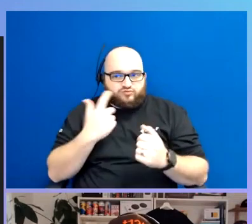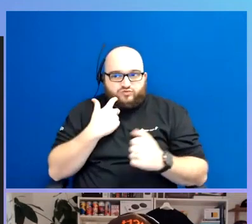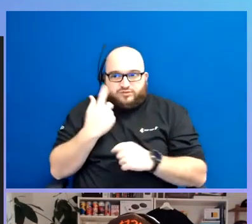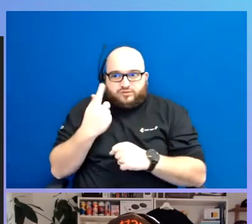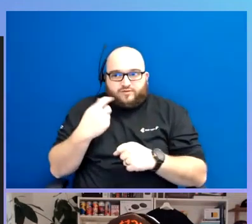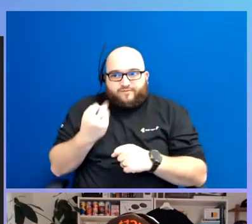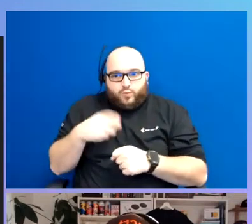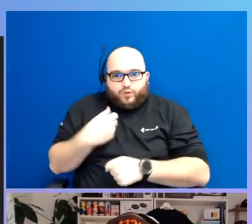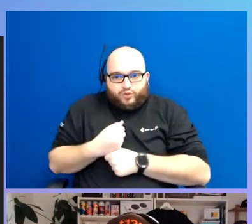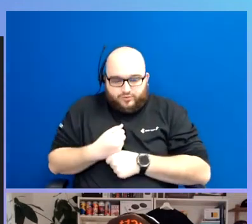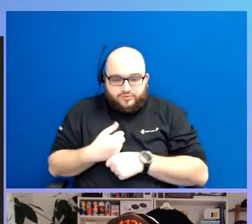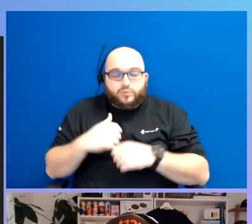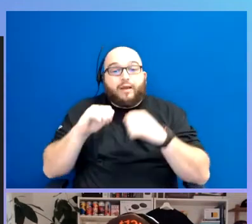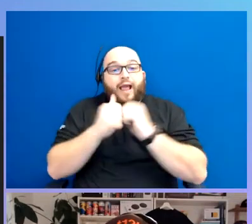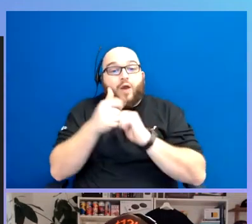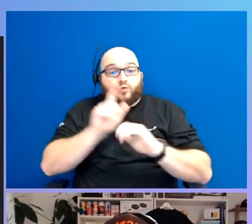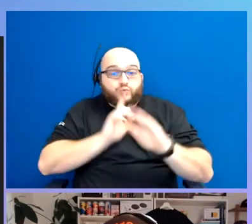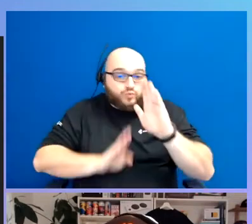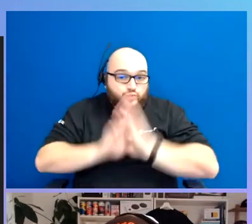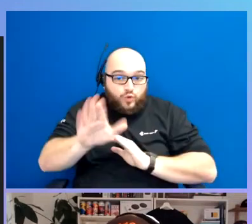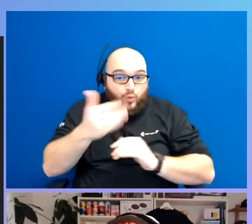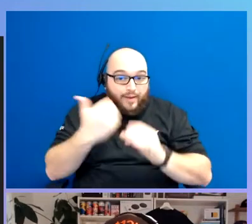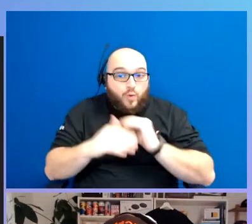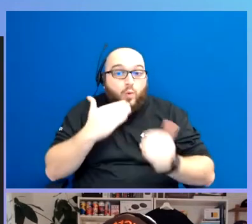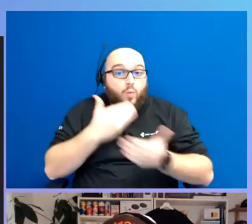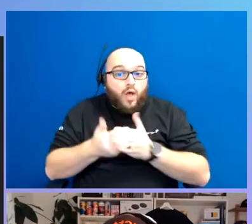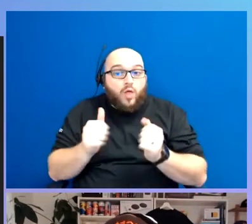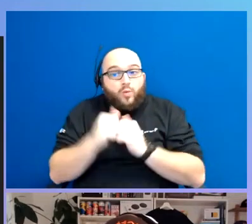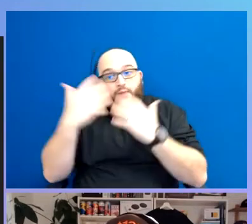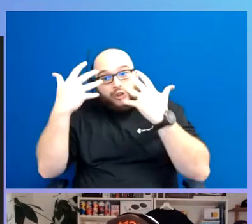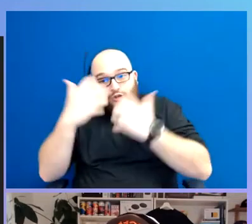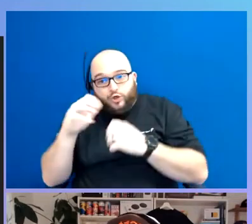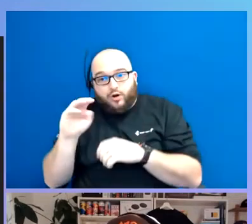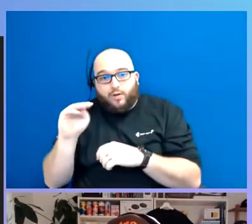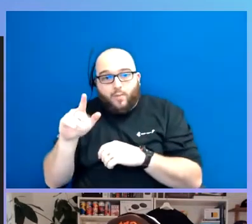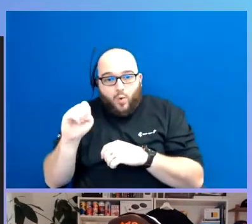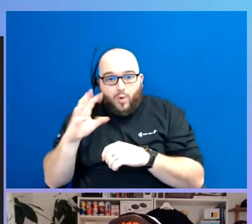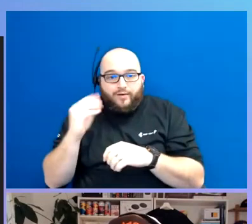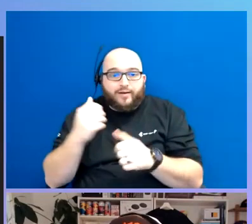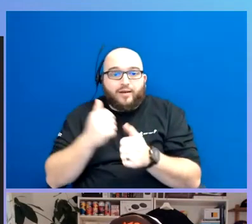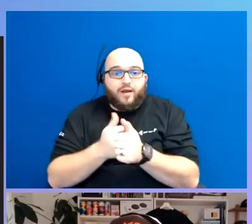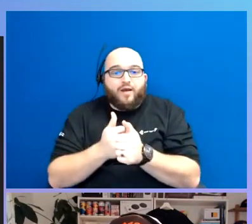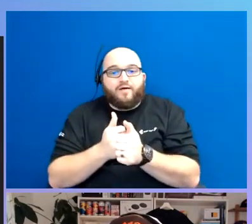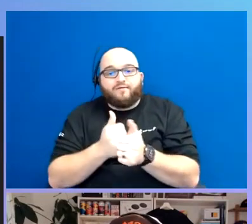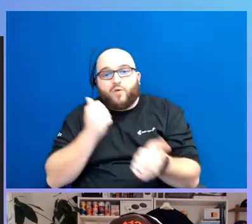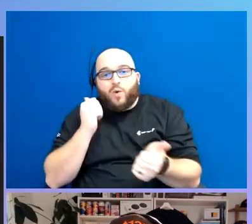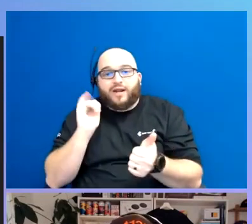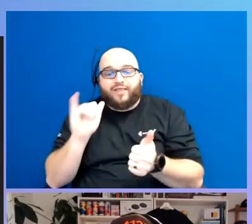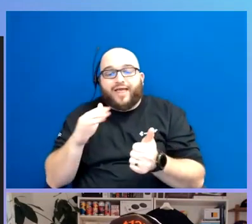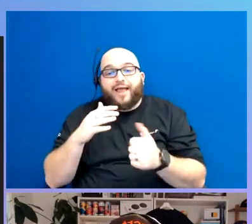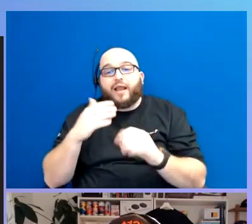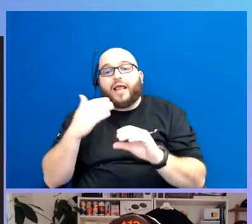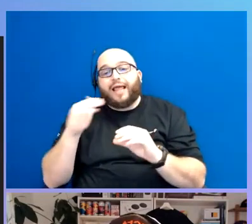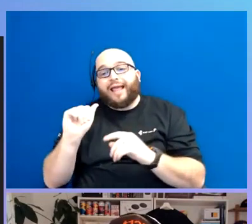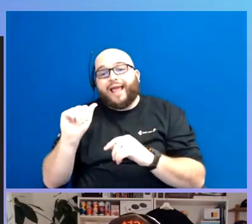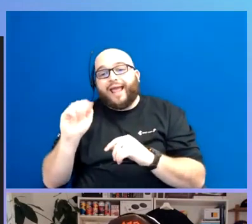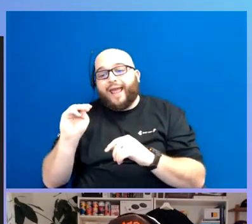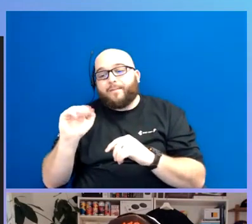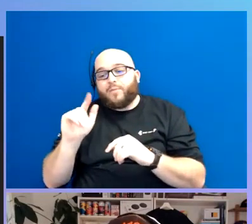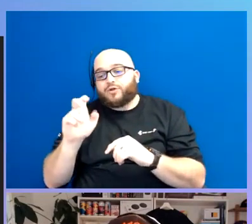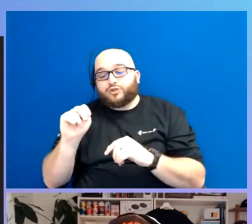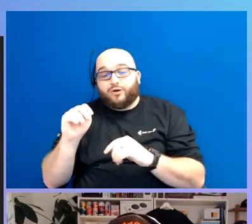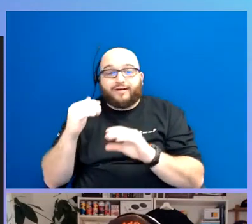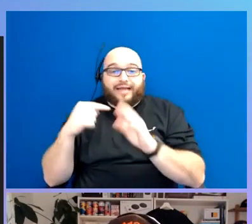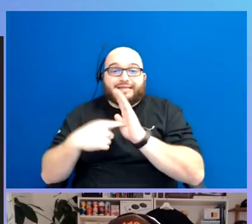do emails correctly in dark mode, and avoiding like the try it free Amazon example where you can't read the